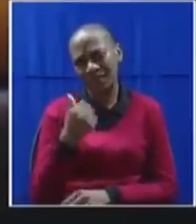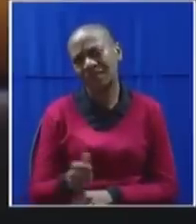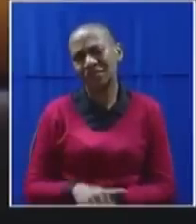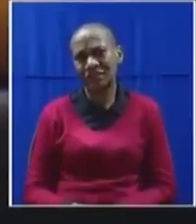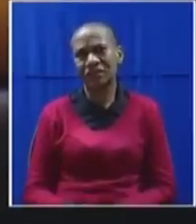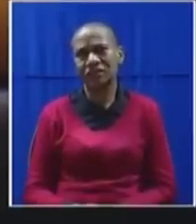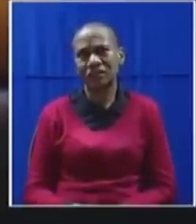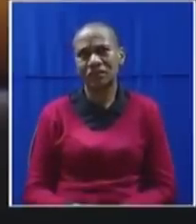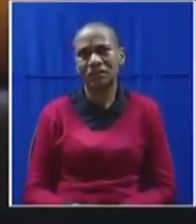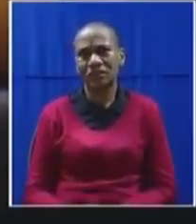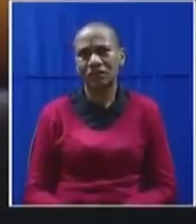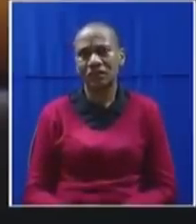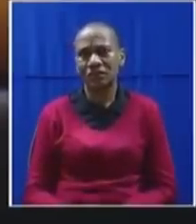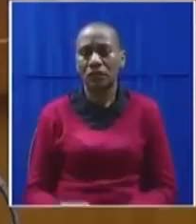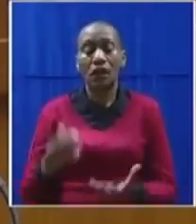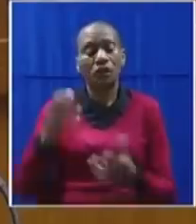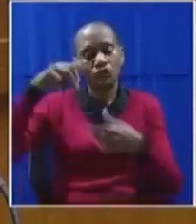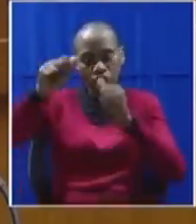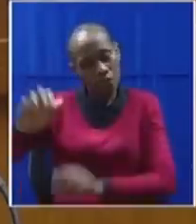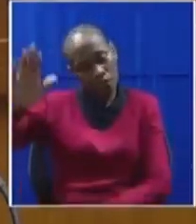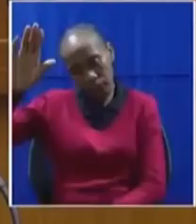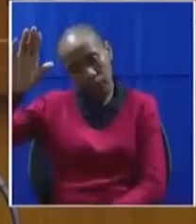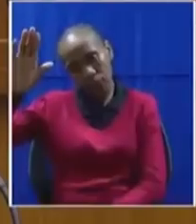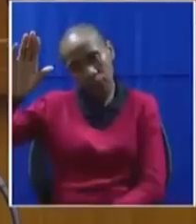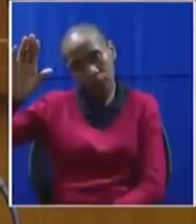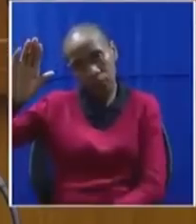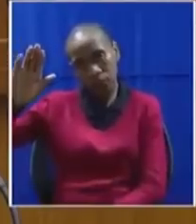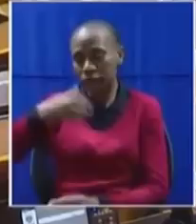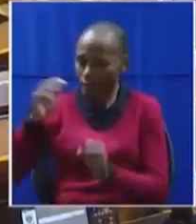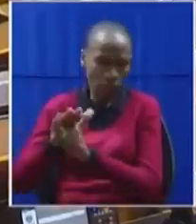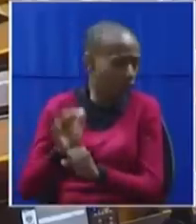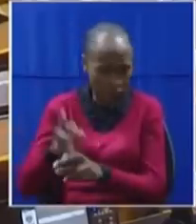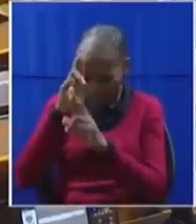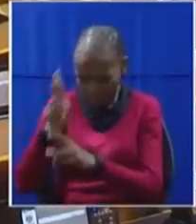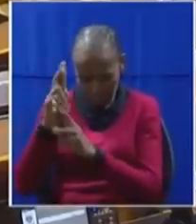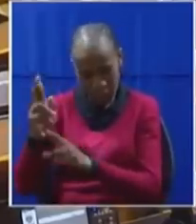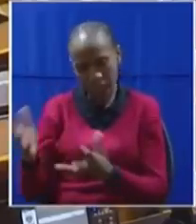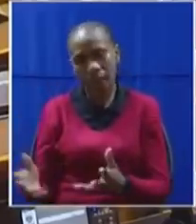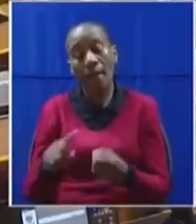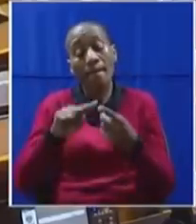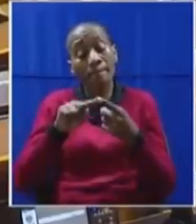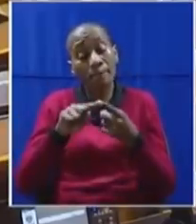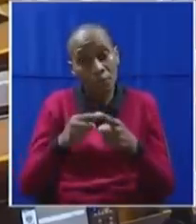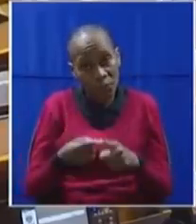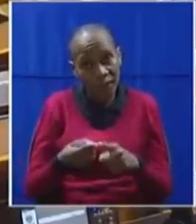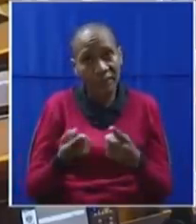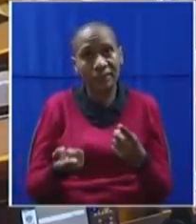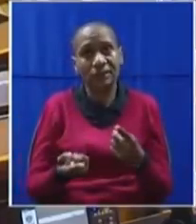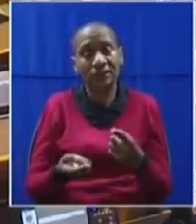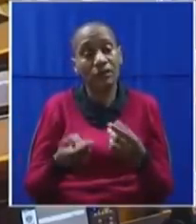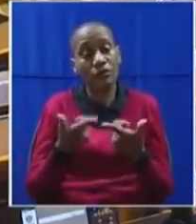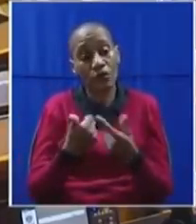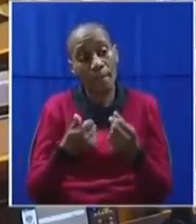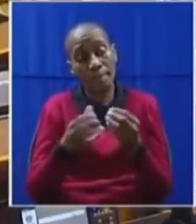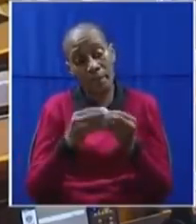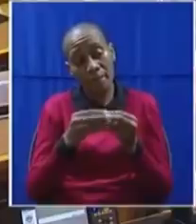withdraw and continue? I withdraw. House Chair, can we, with due respect, the point that Inkosi